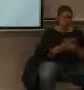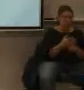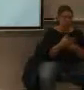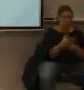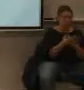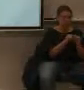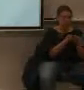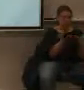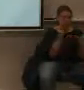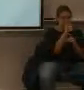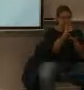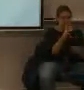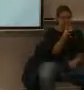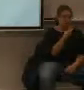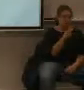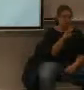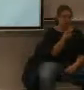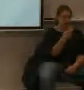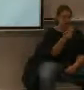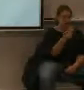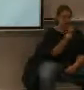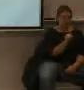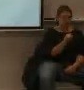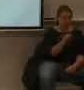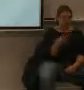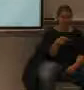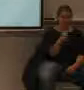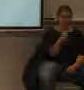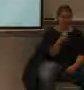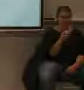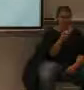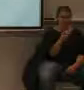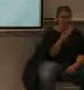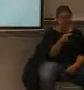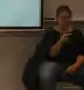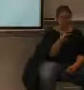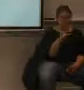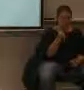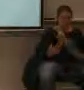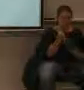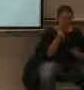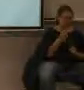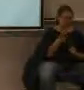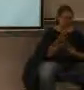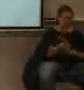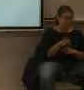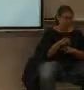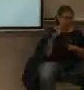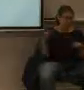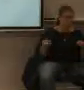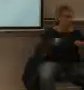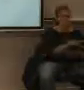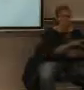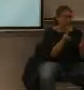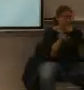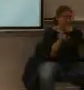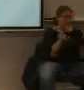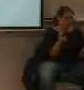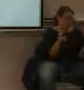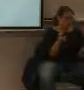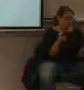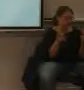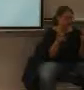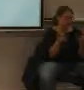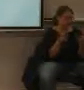the macrophytes and the phytoplankton are being knocked back a little bit by this thing that reacts